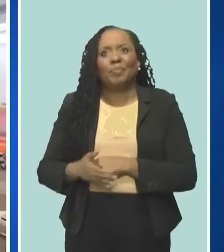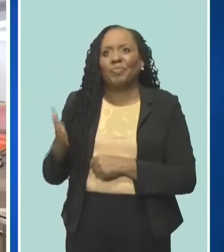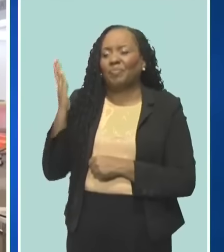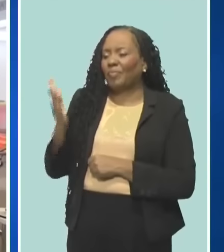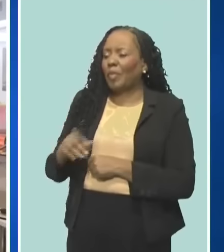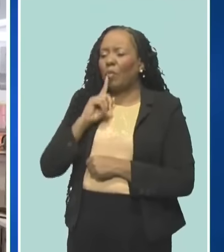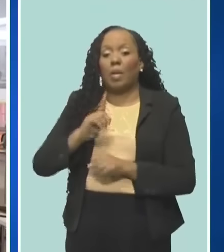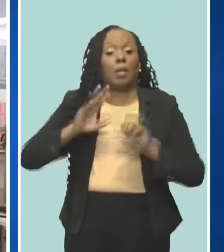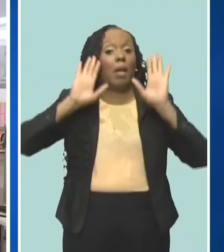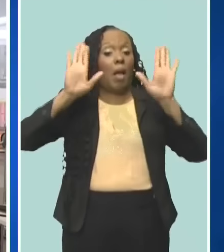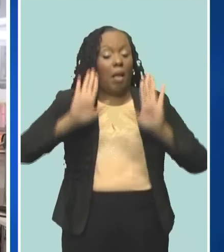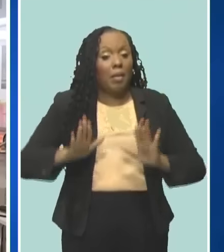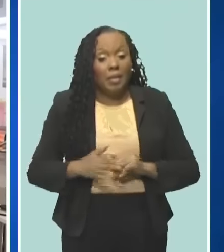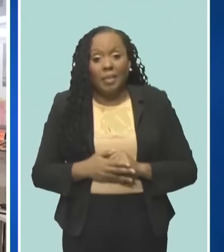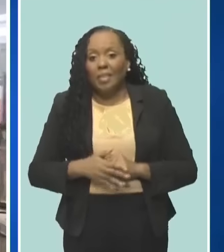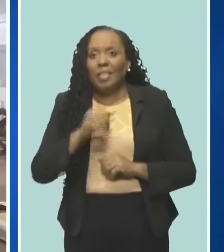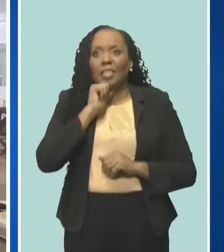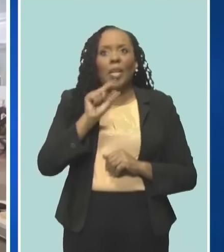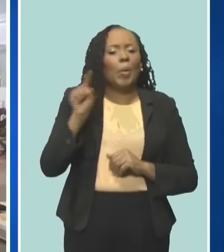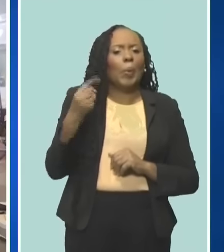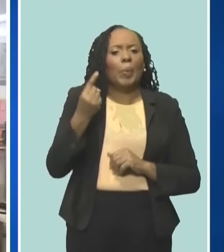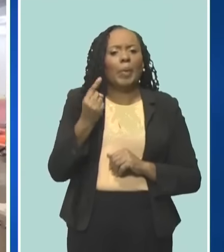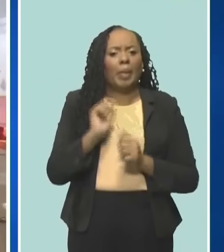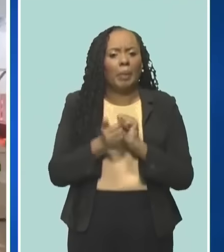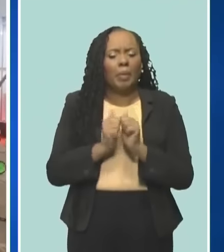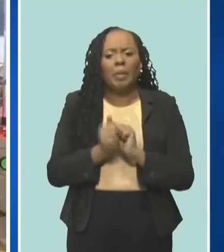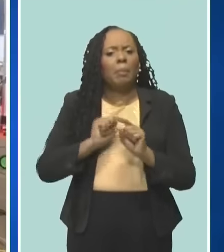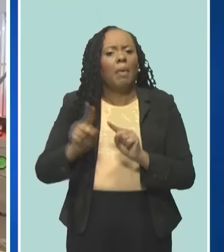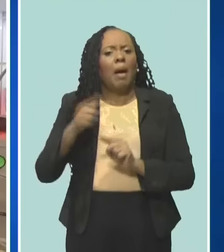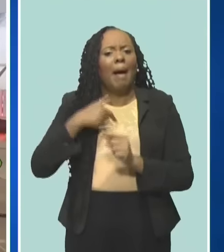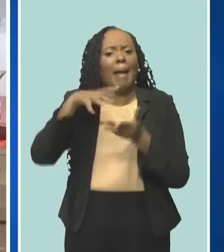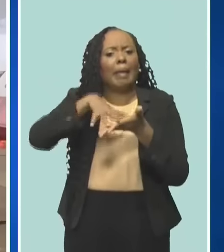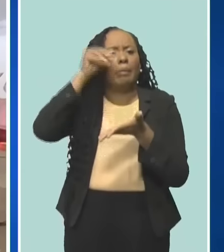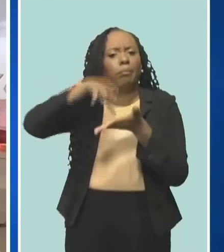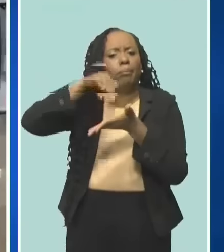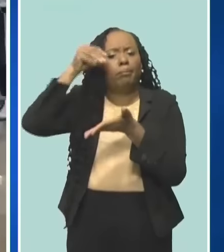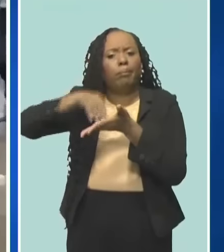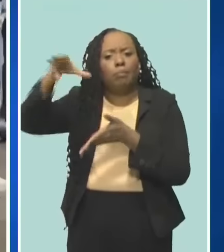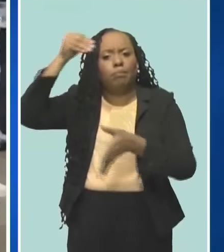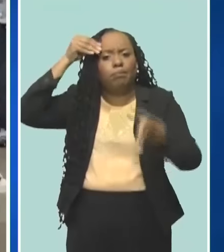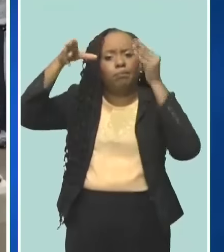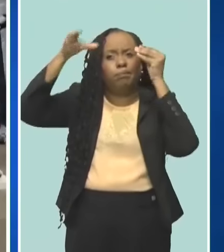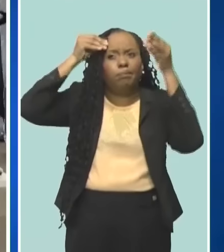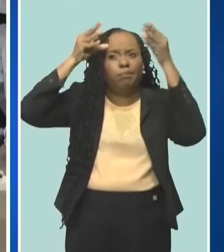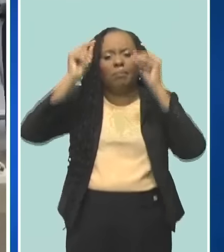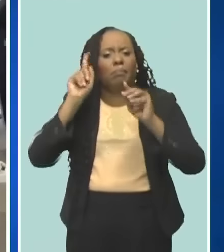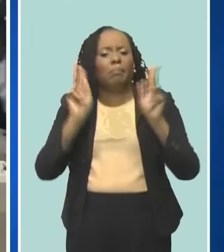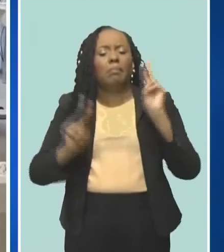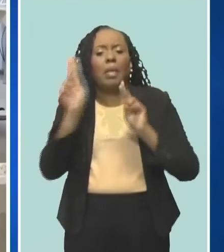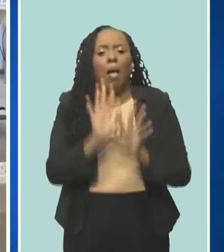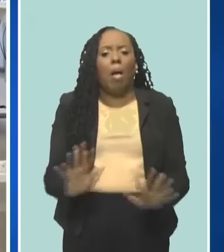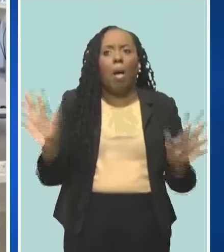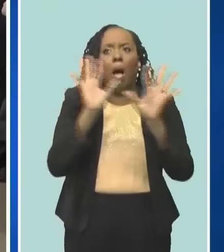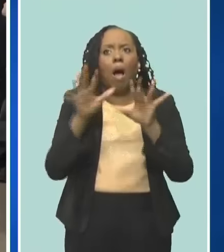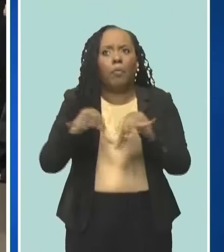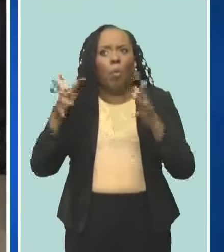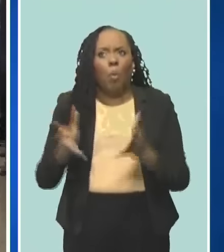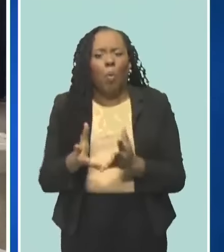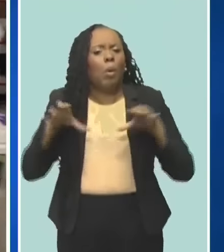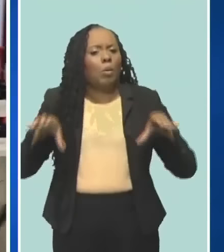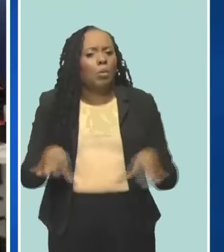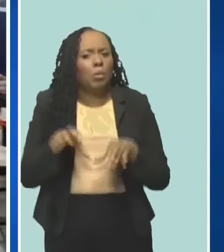incredible because to me, it's not just a competition, it's a learning experience as well. You know, you have people from all over the world who do different things